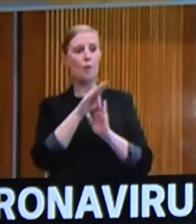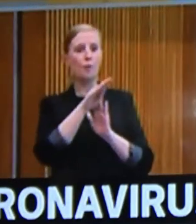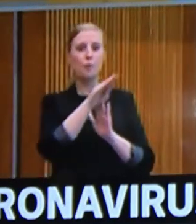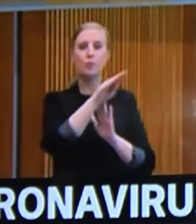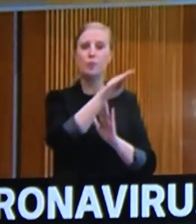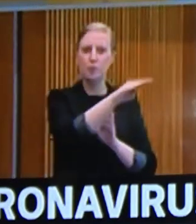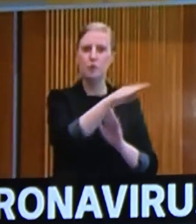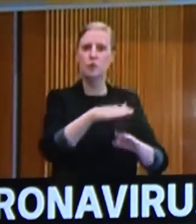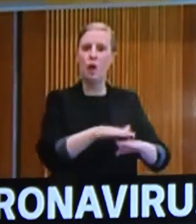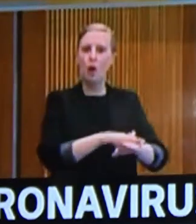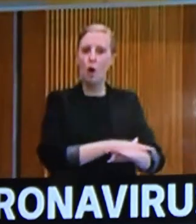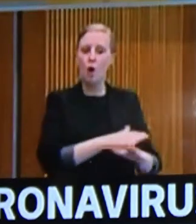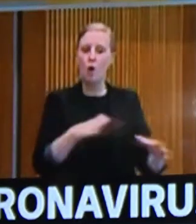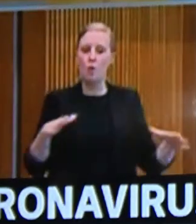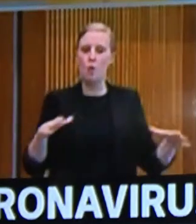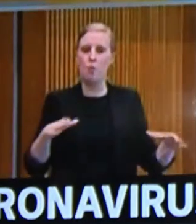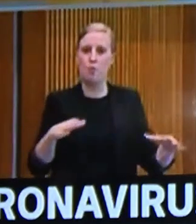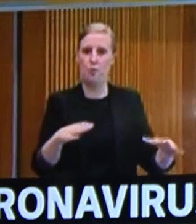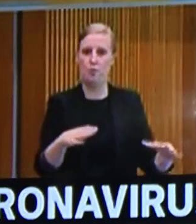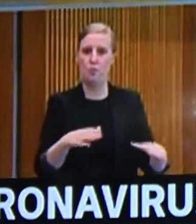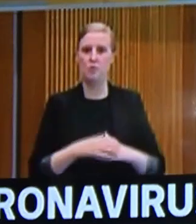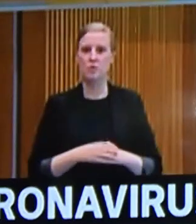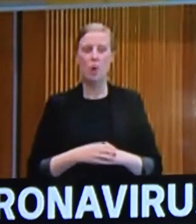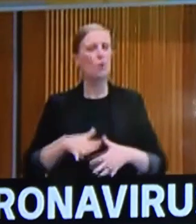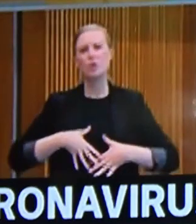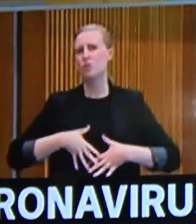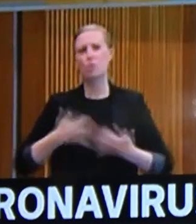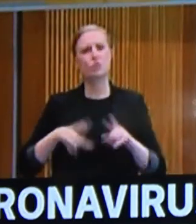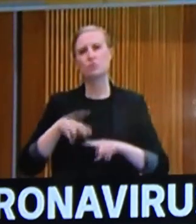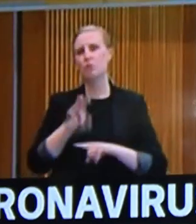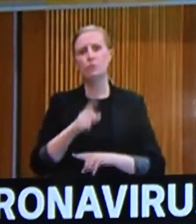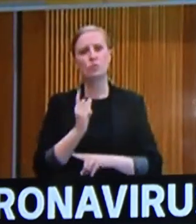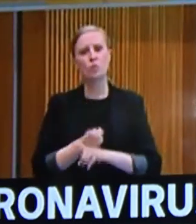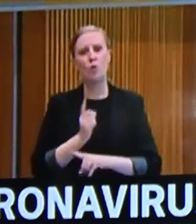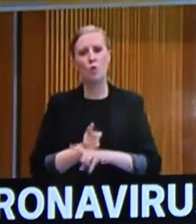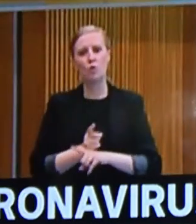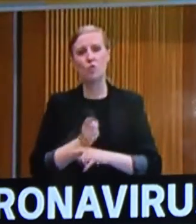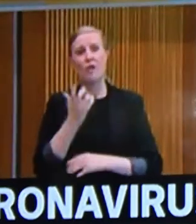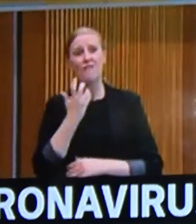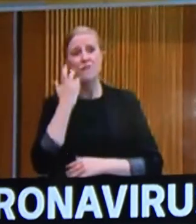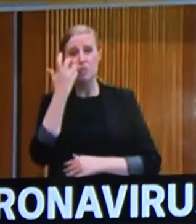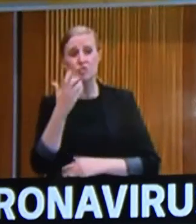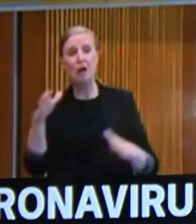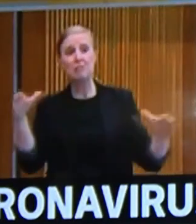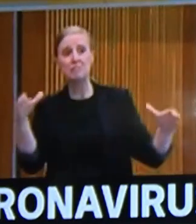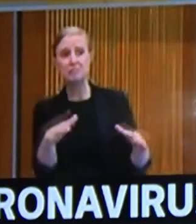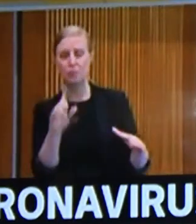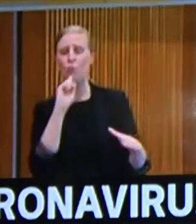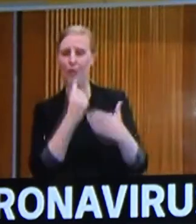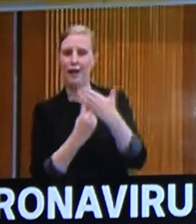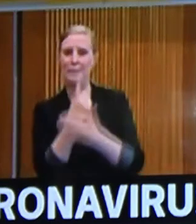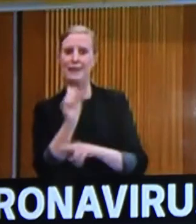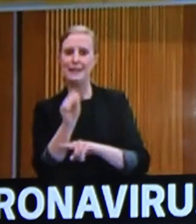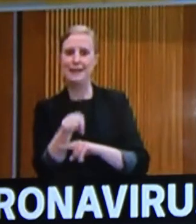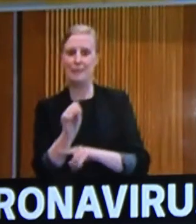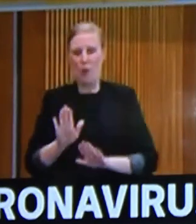exit, absolutely. And that will be guided by the medical advice. And one of the amazing things is that